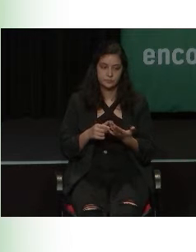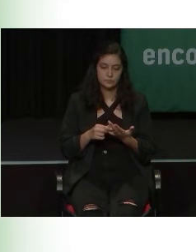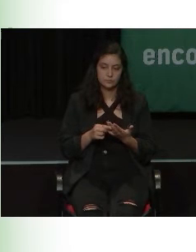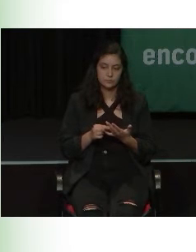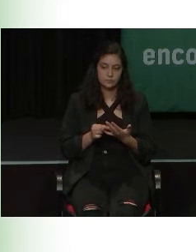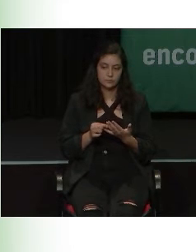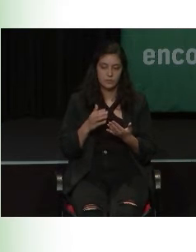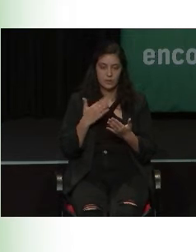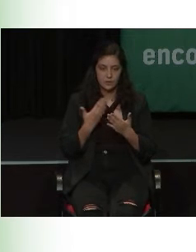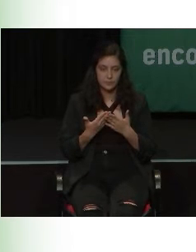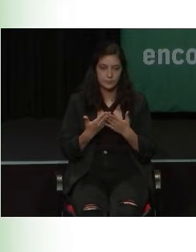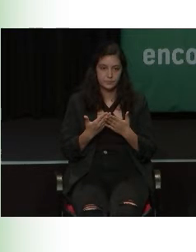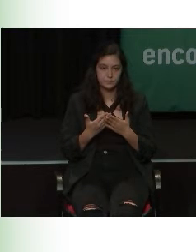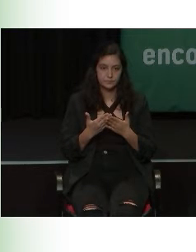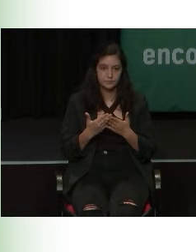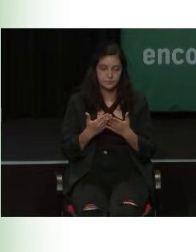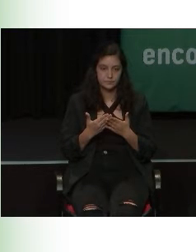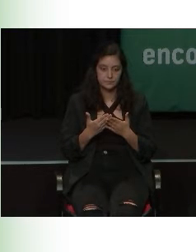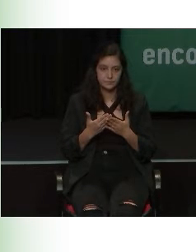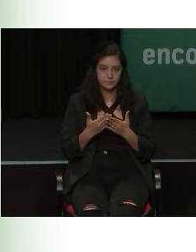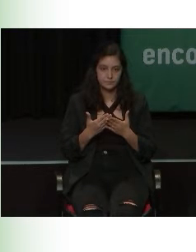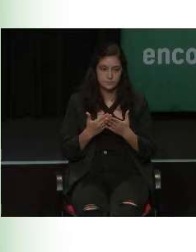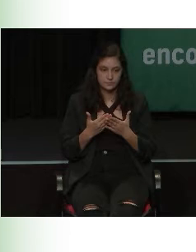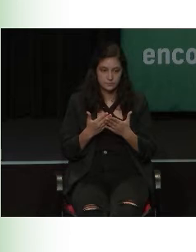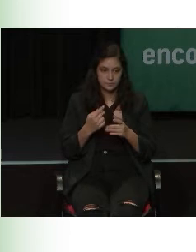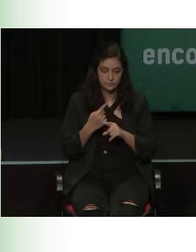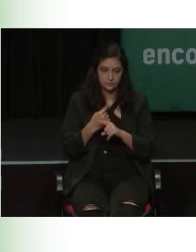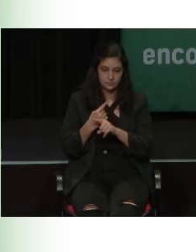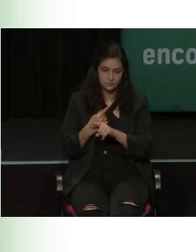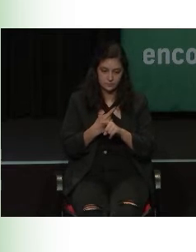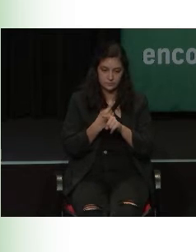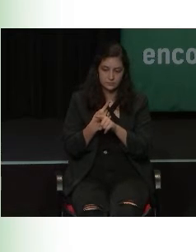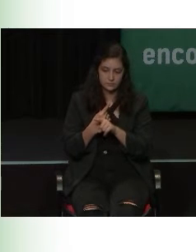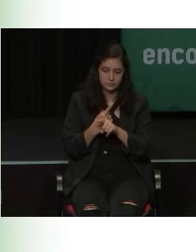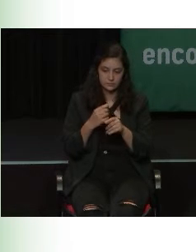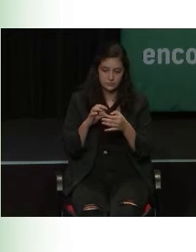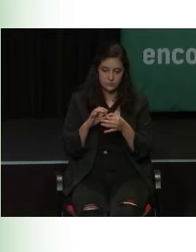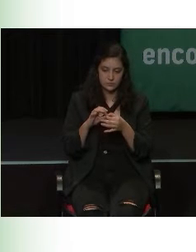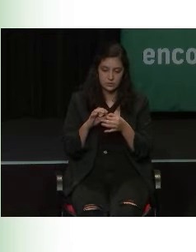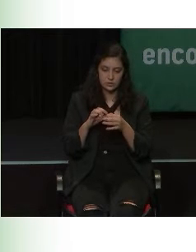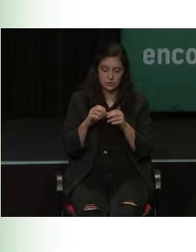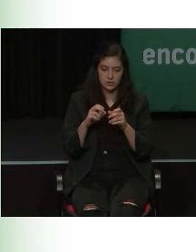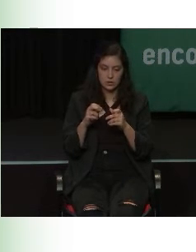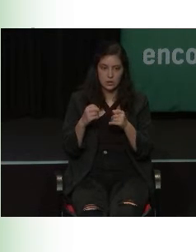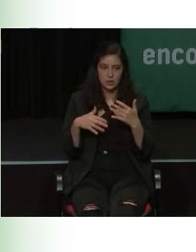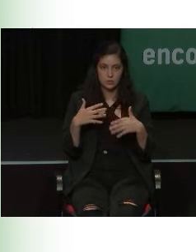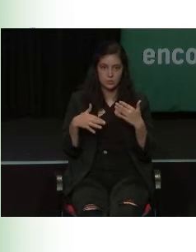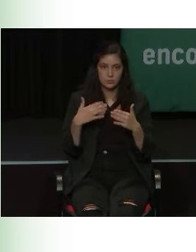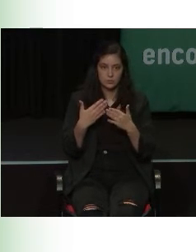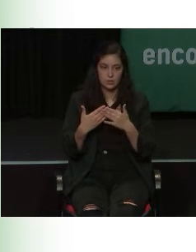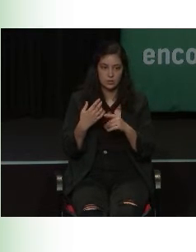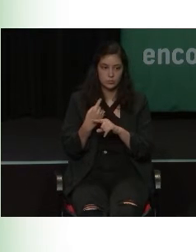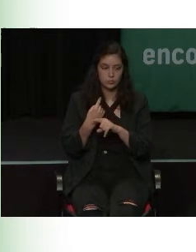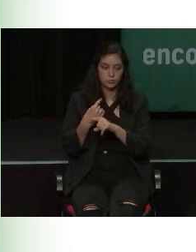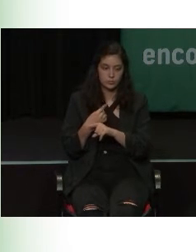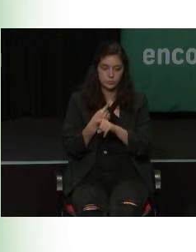makes us optimistic that eventually we can develop an algorithm that will be